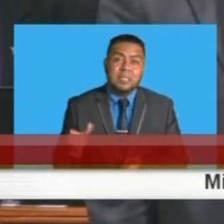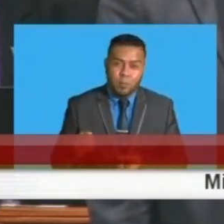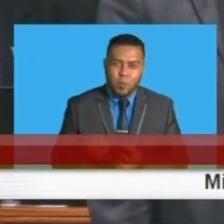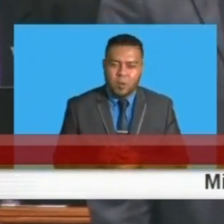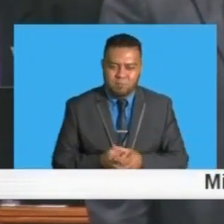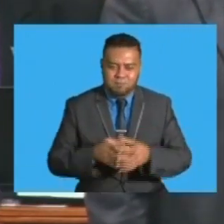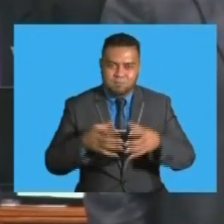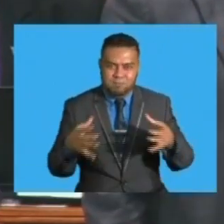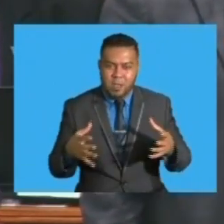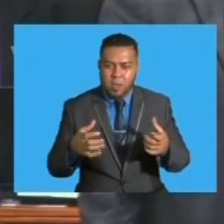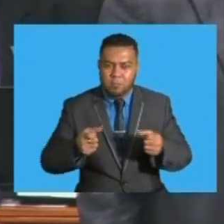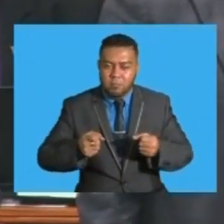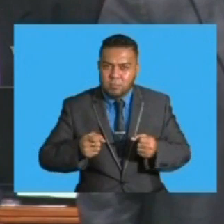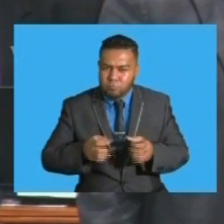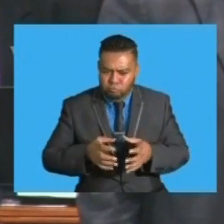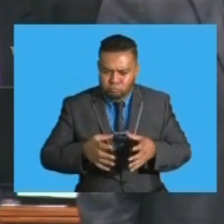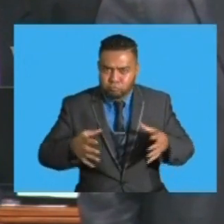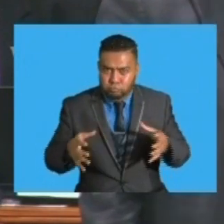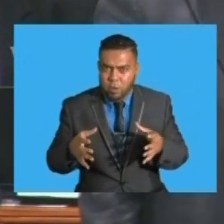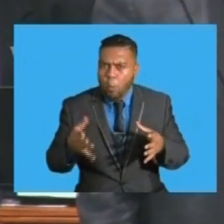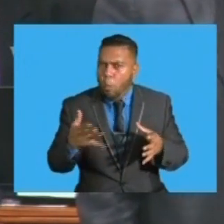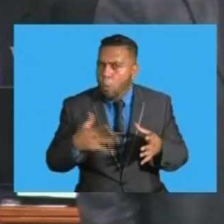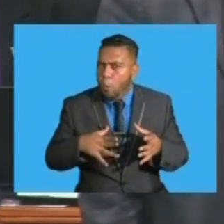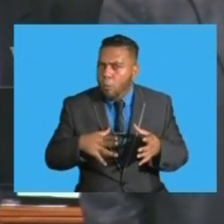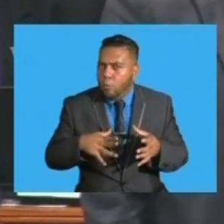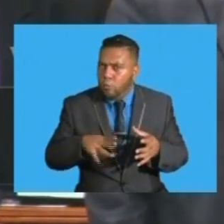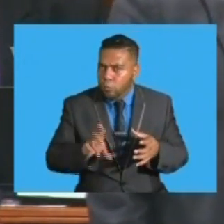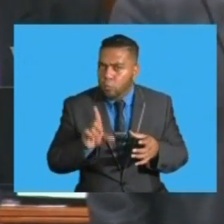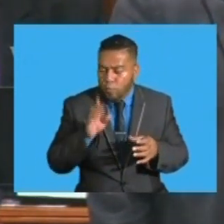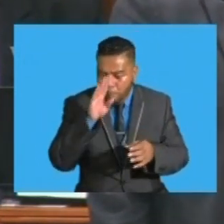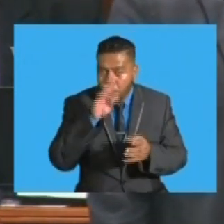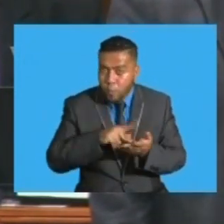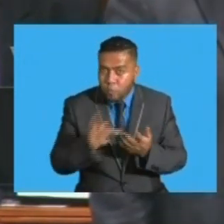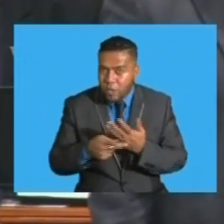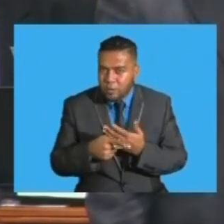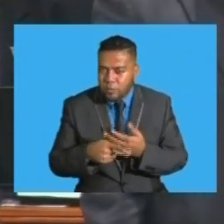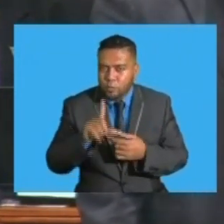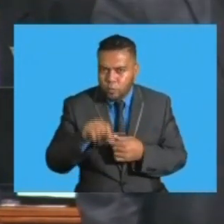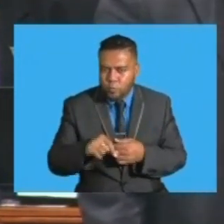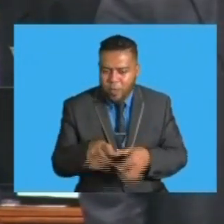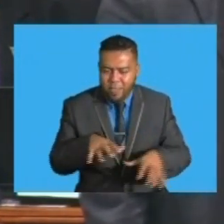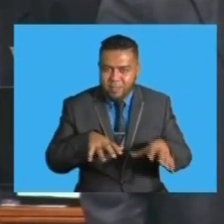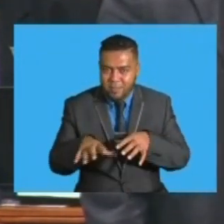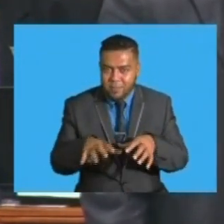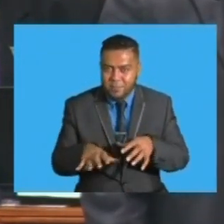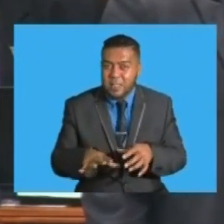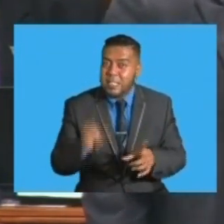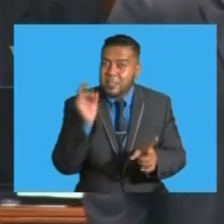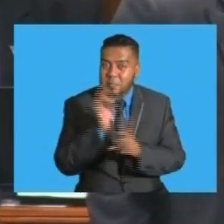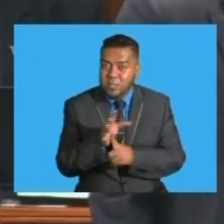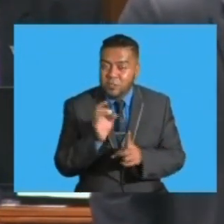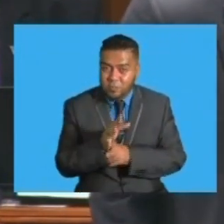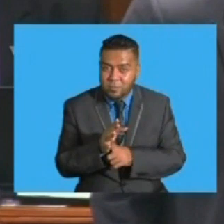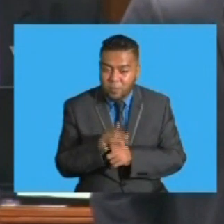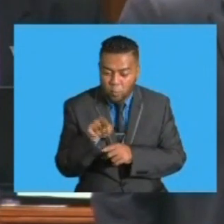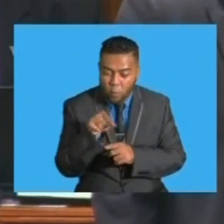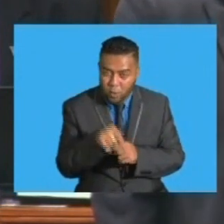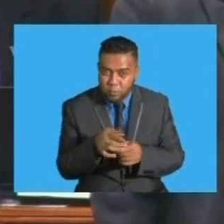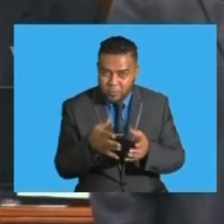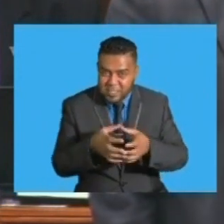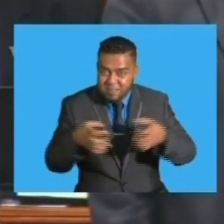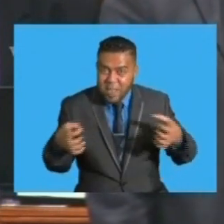the project note to carry out this important exercise. In particular, the ministry aims to expand